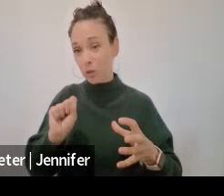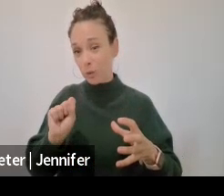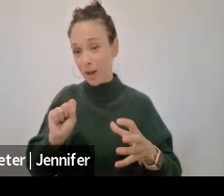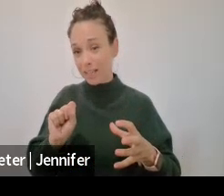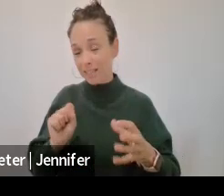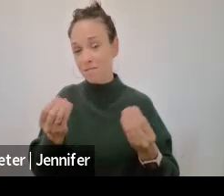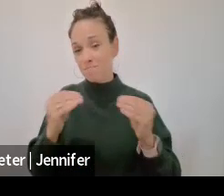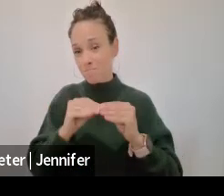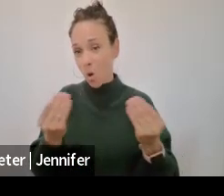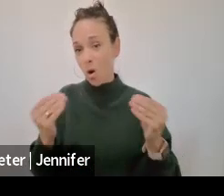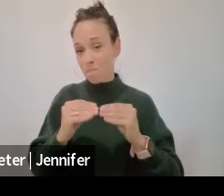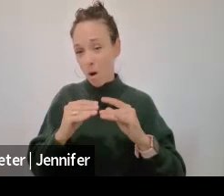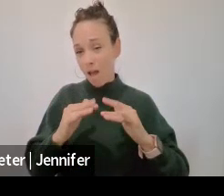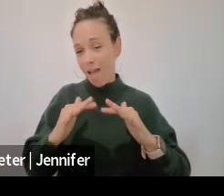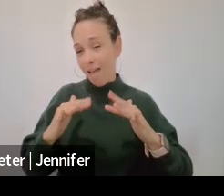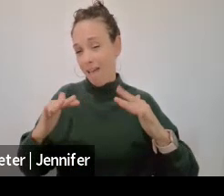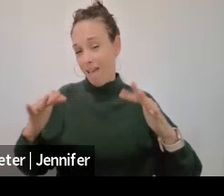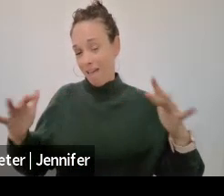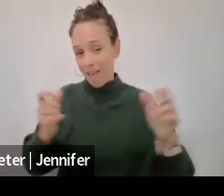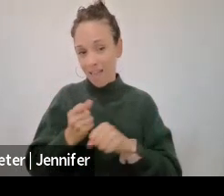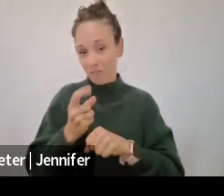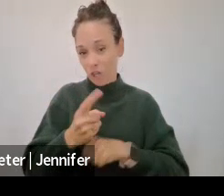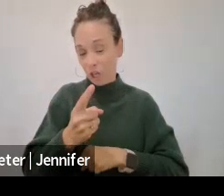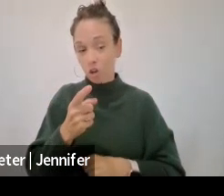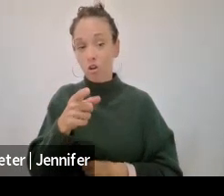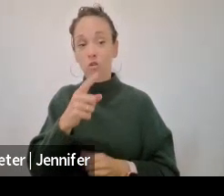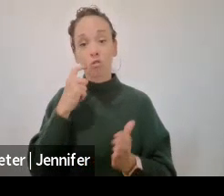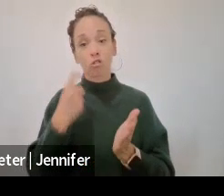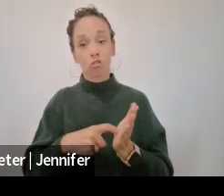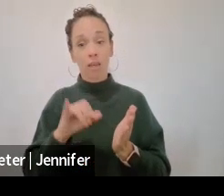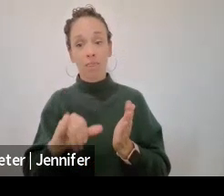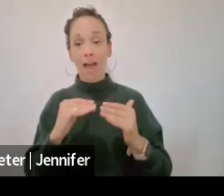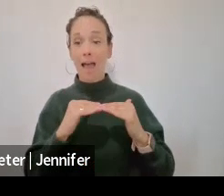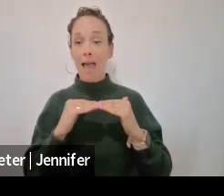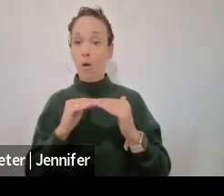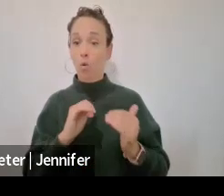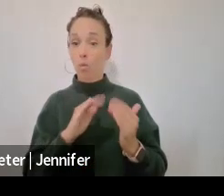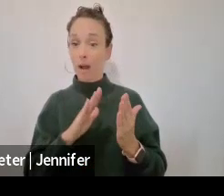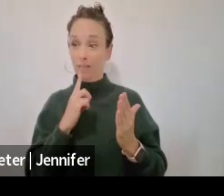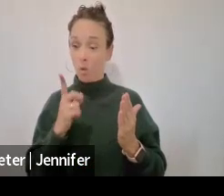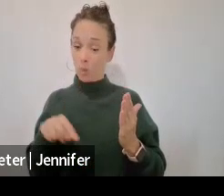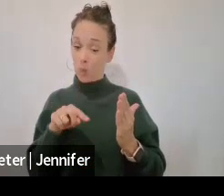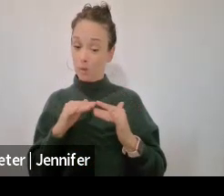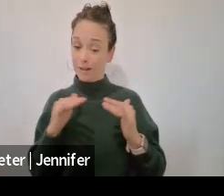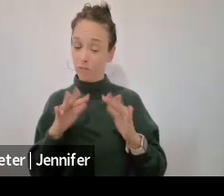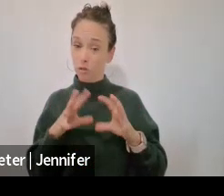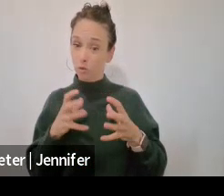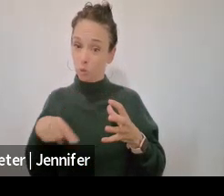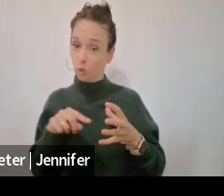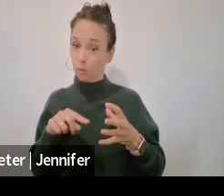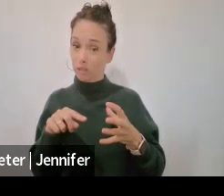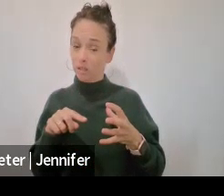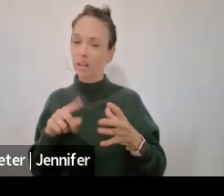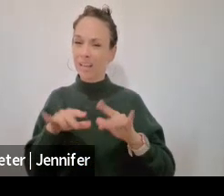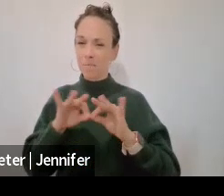more diverse year after year. Recognizing that equitable practices for diverse student populations, respect